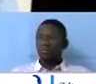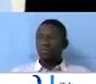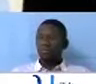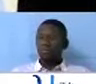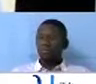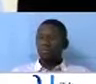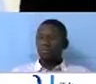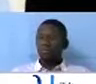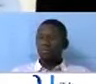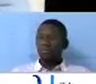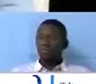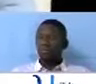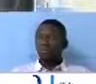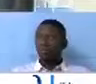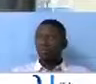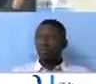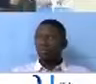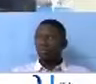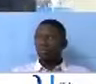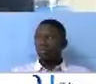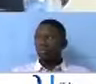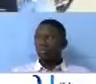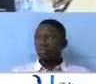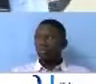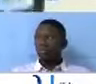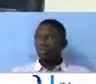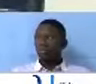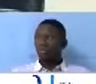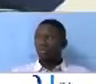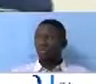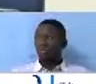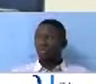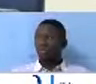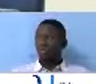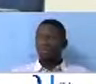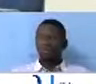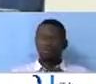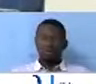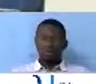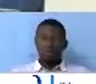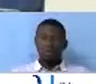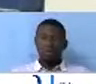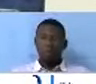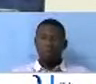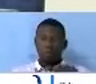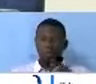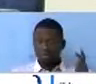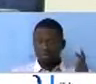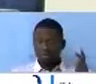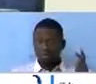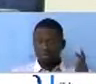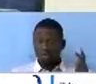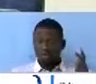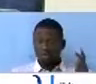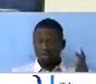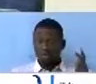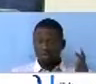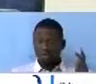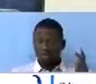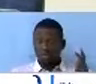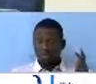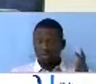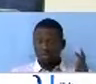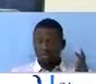Thank you. But you need a bit You are saying there are two sections. You need a bit more confirmation from him on